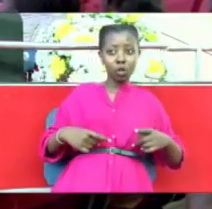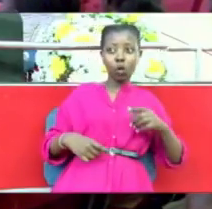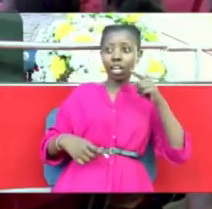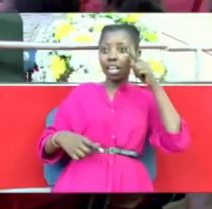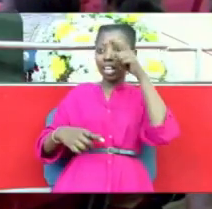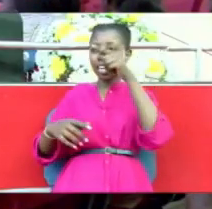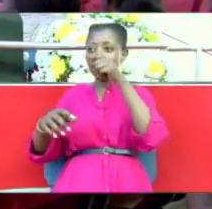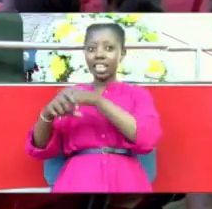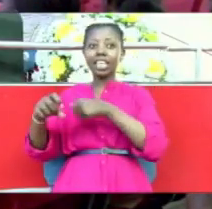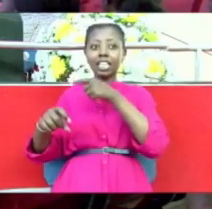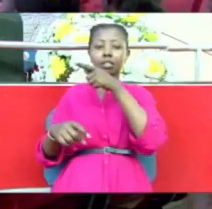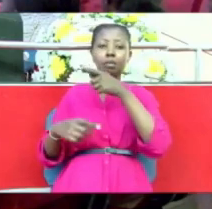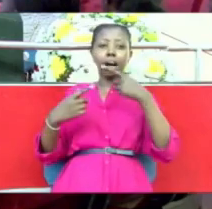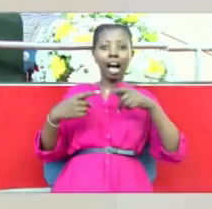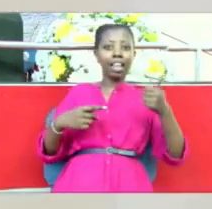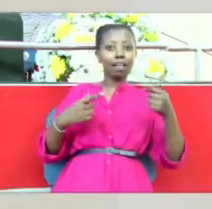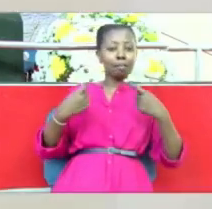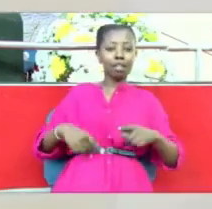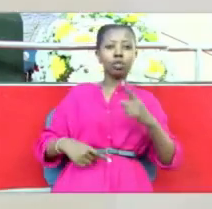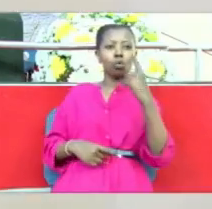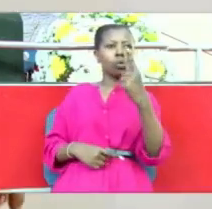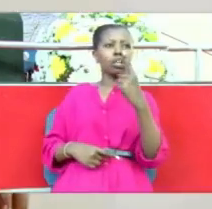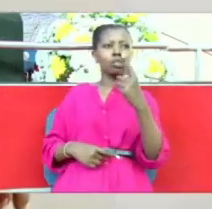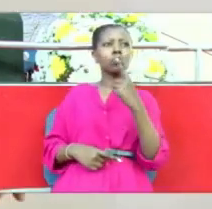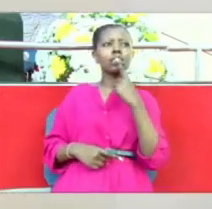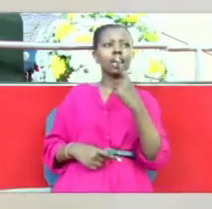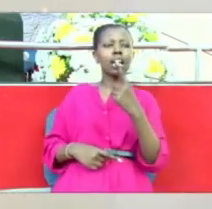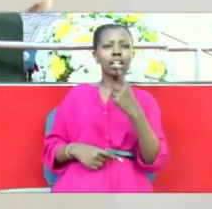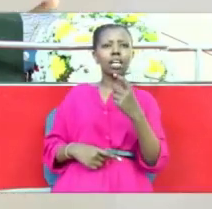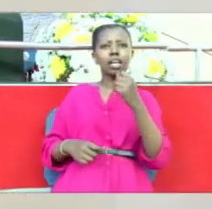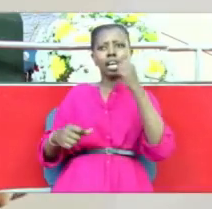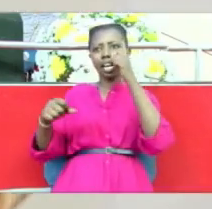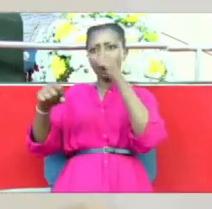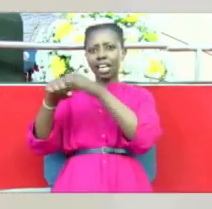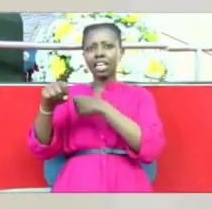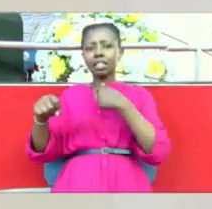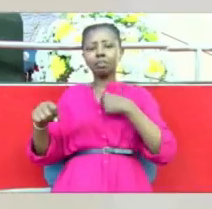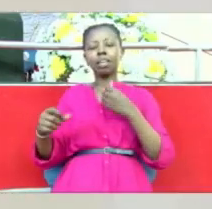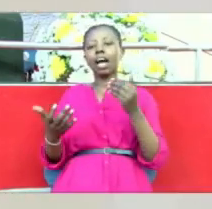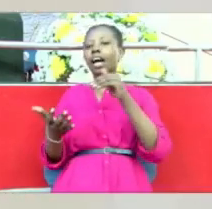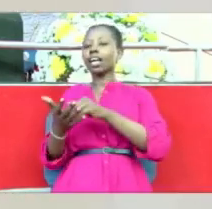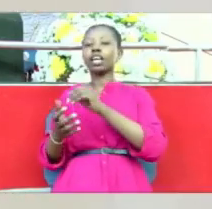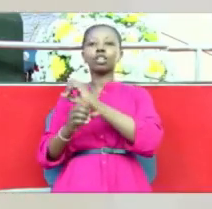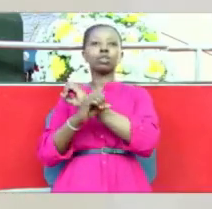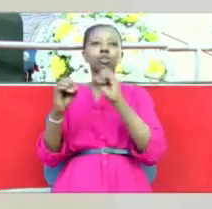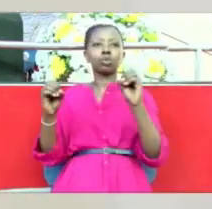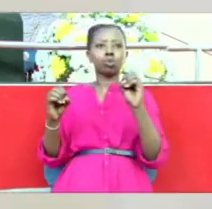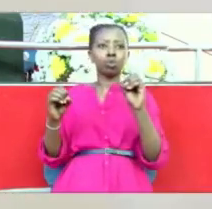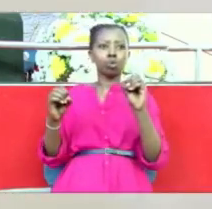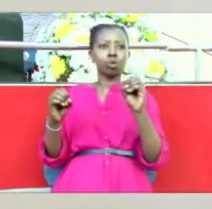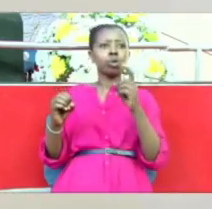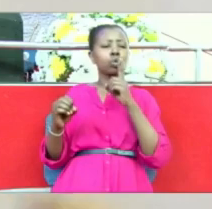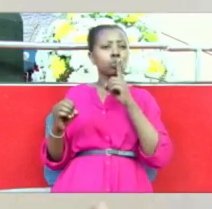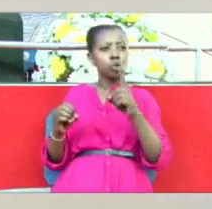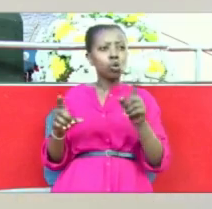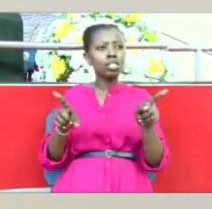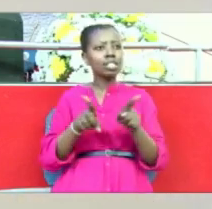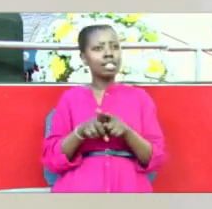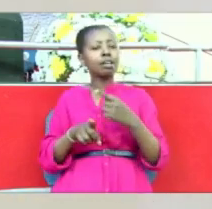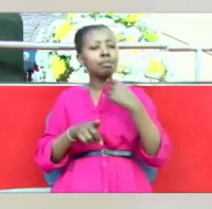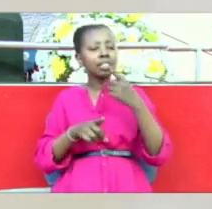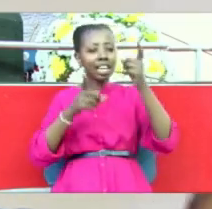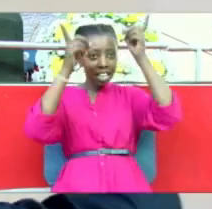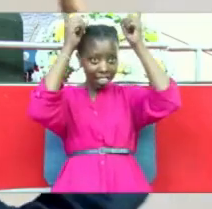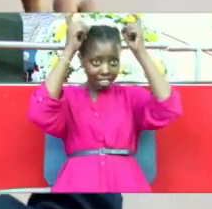once. Please, don't do it again. So we want to tell the devil, Satan, you have hit